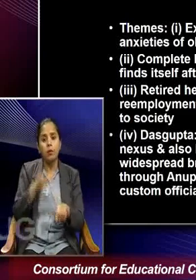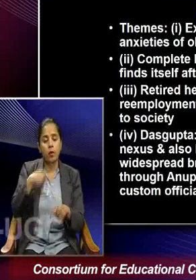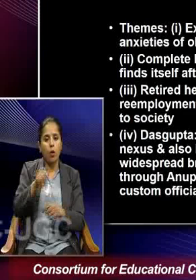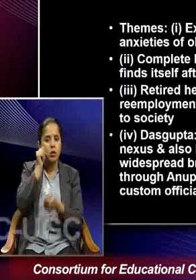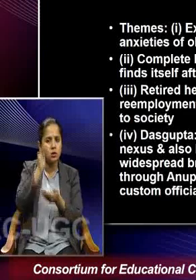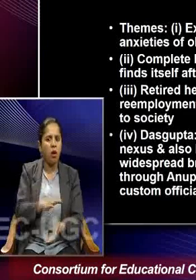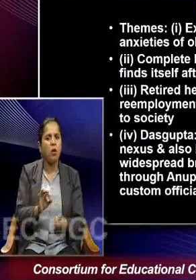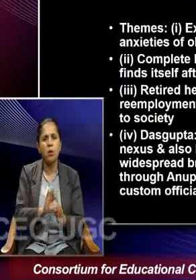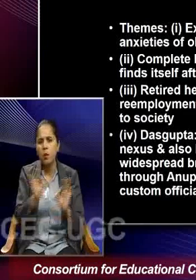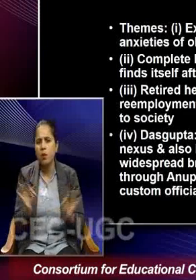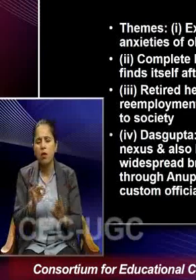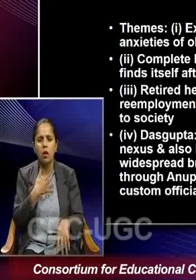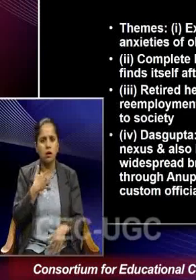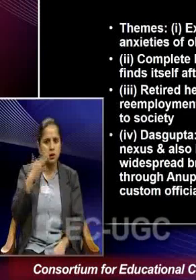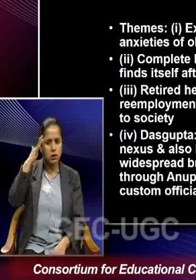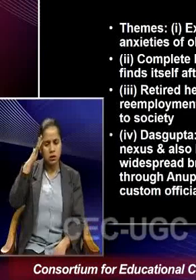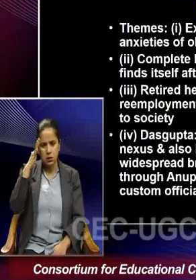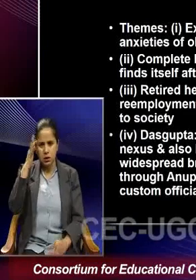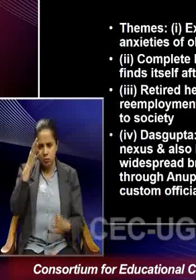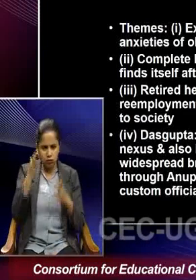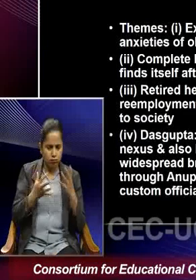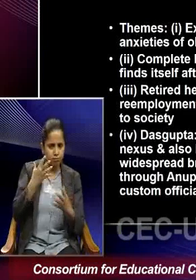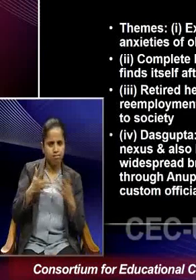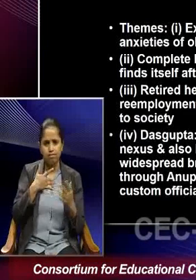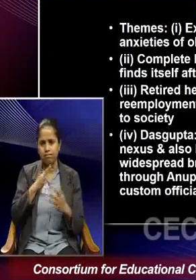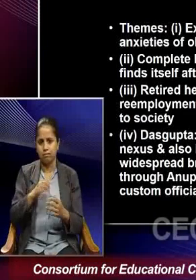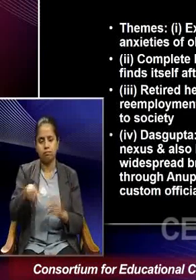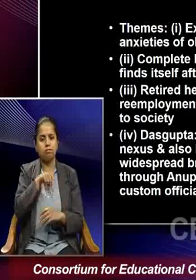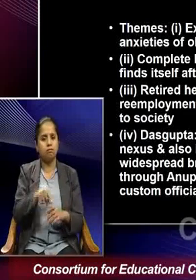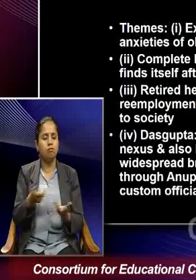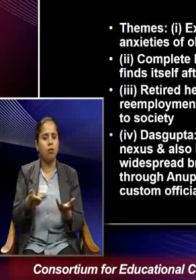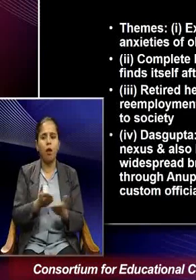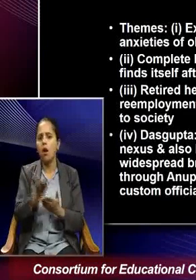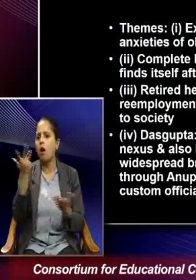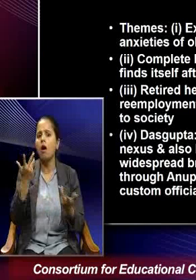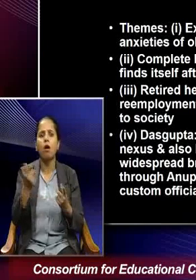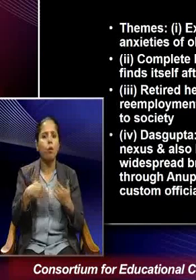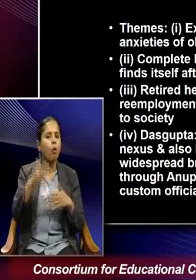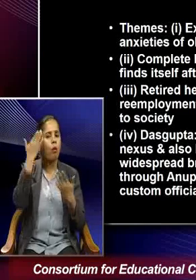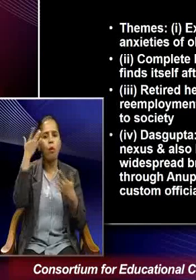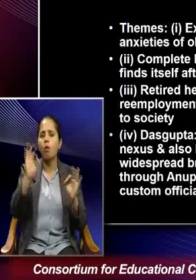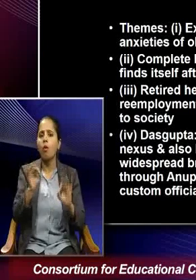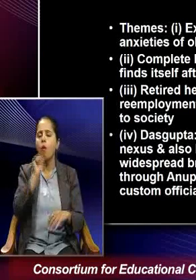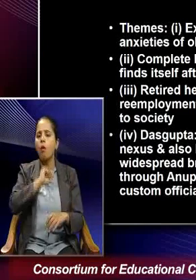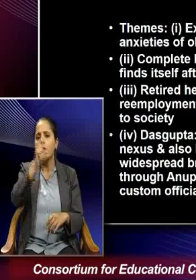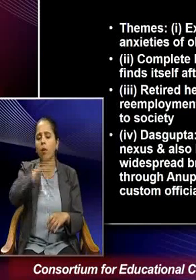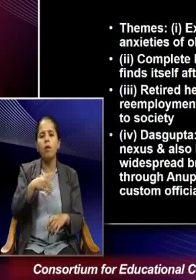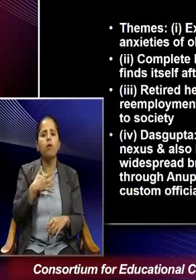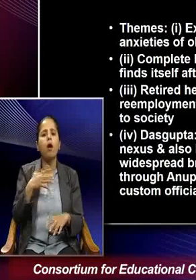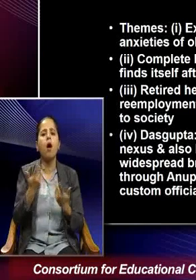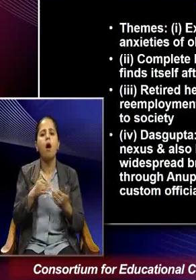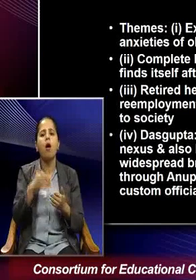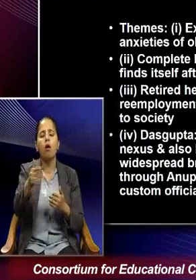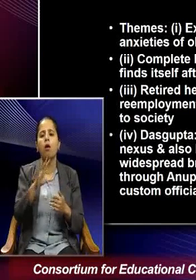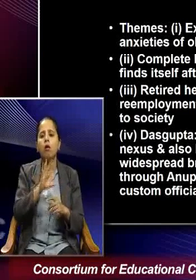is not there, they have a lot of anxiety, and the complete lack of direction old couple they find itself